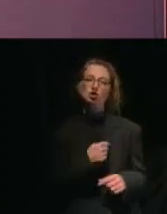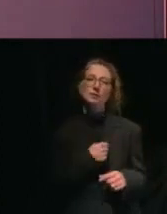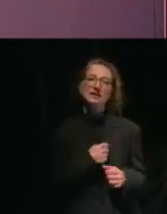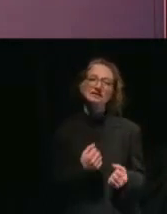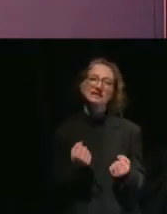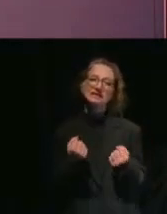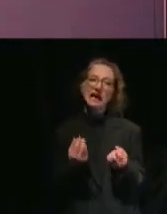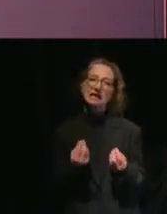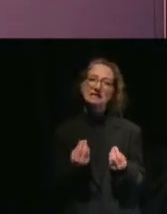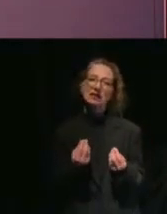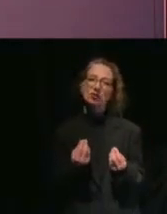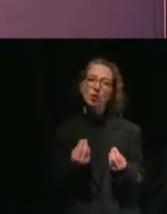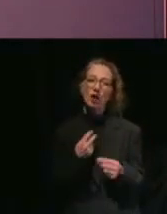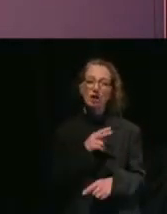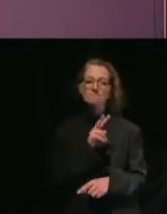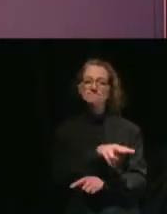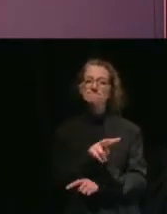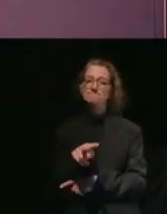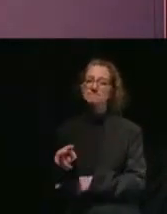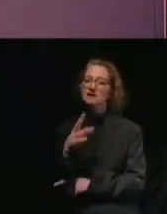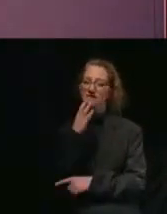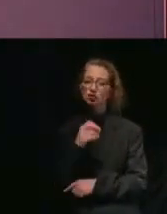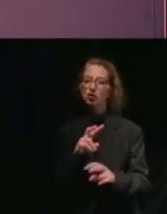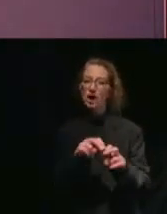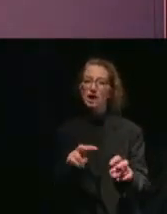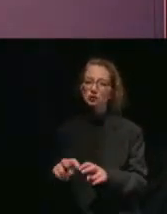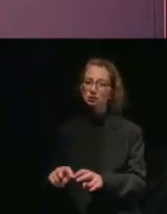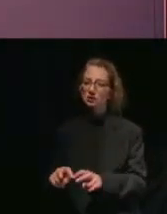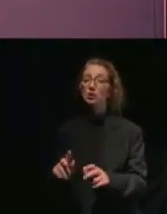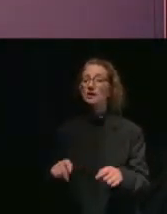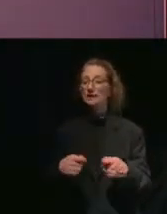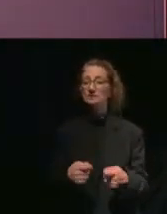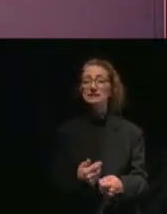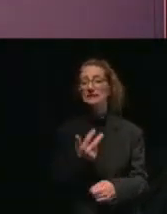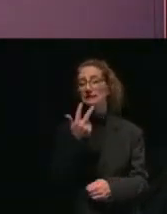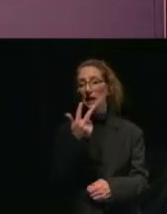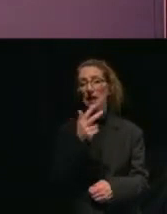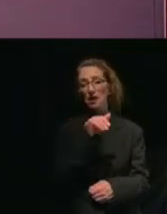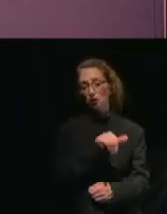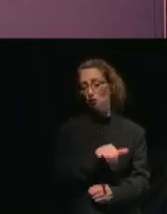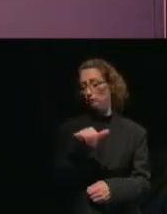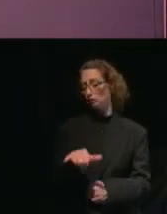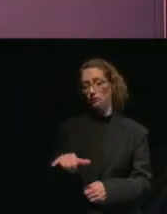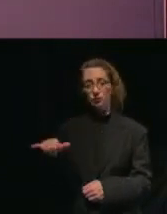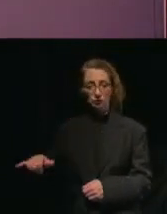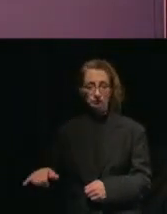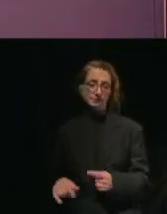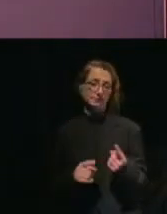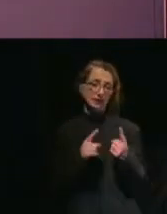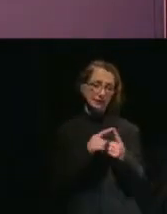of security of the people we spoke with. And we were able to differentiate three different typologies.